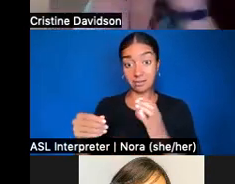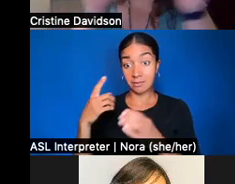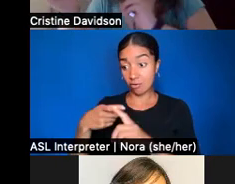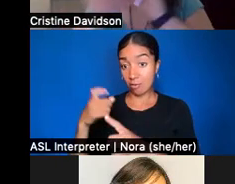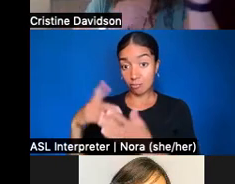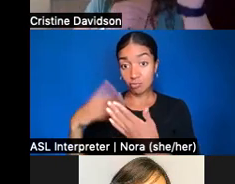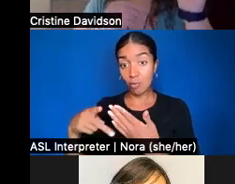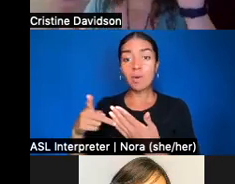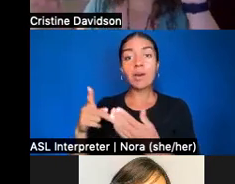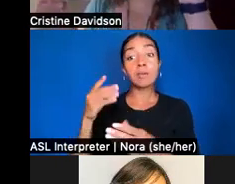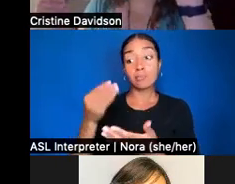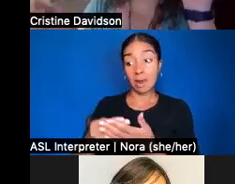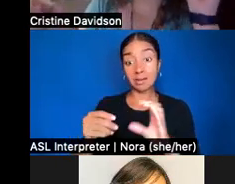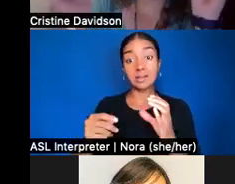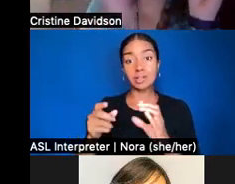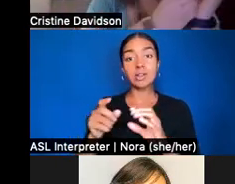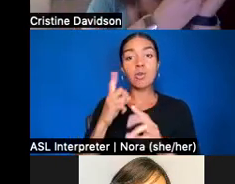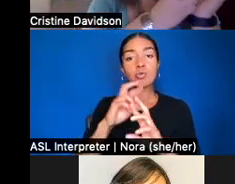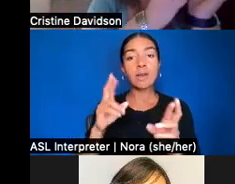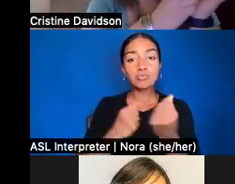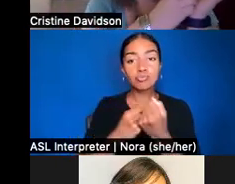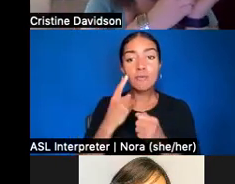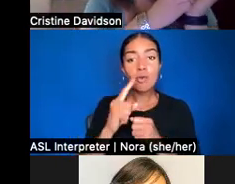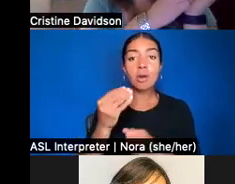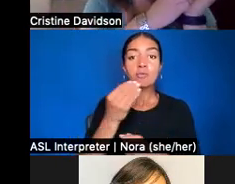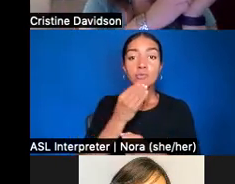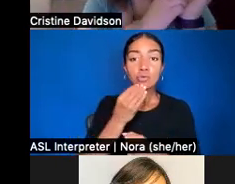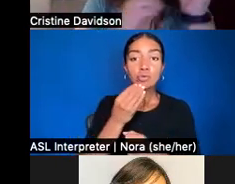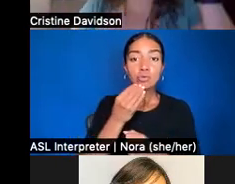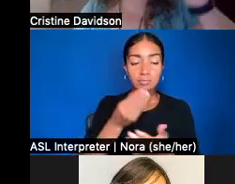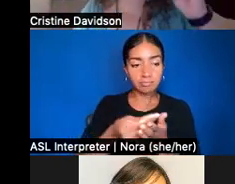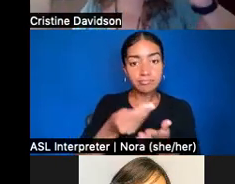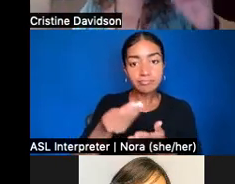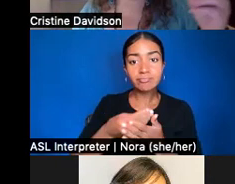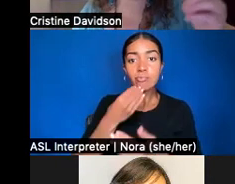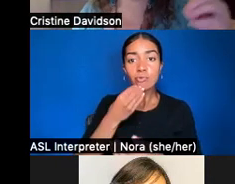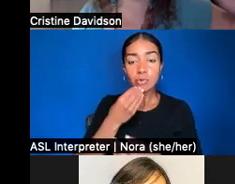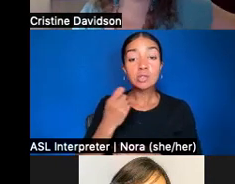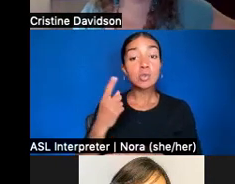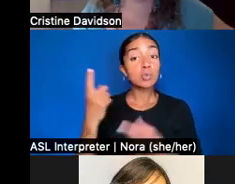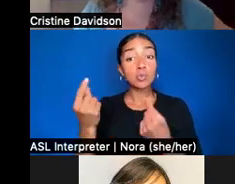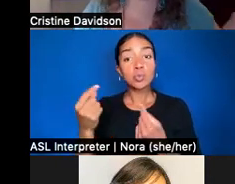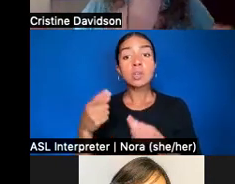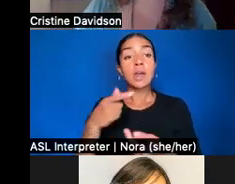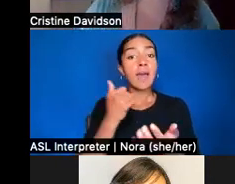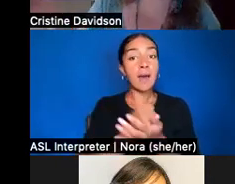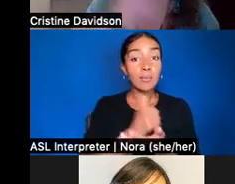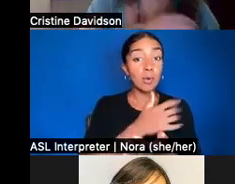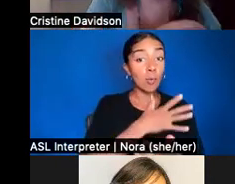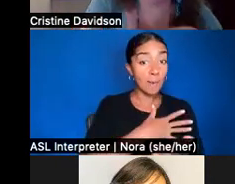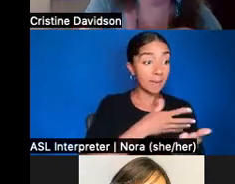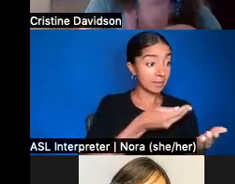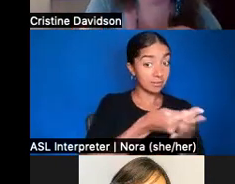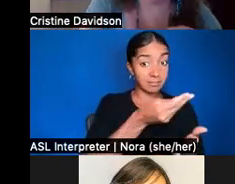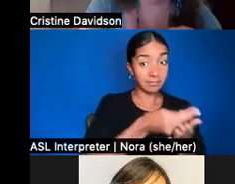they worked it out where they could help the woman with her groceries, and in that way she would have money to buy her tires because the